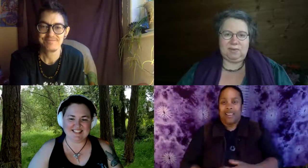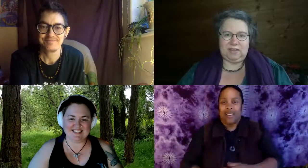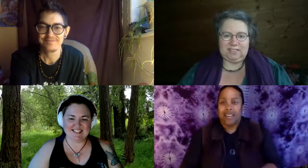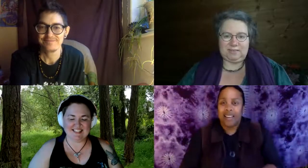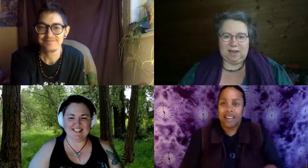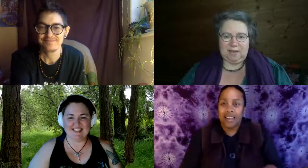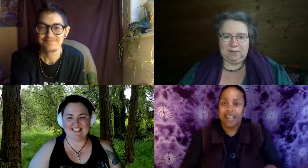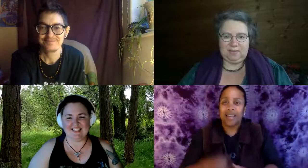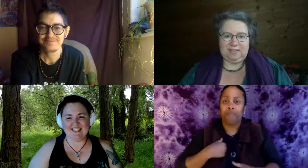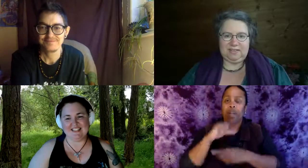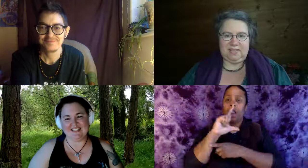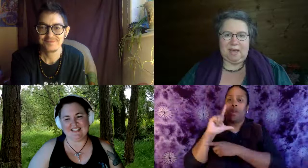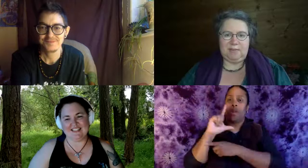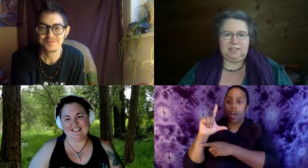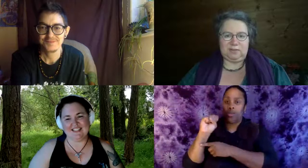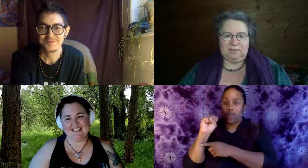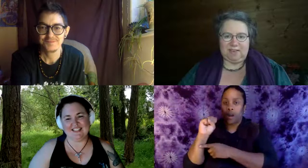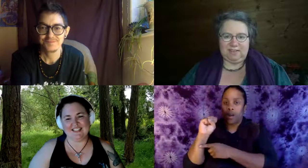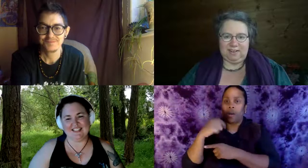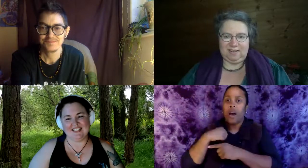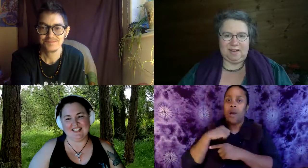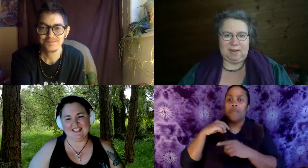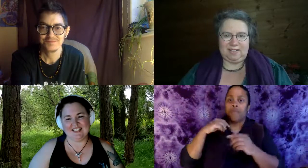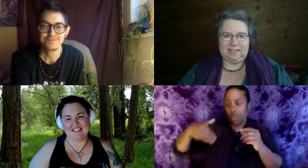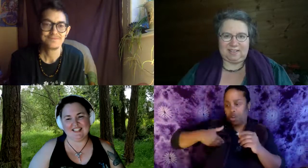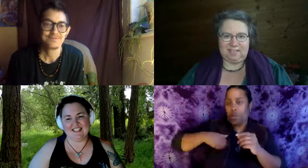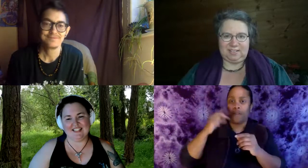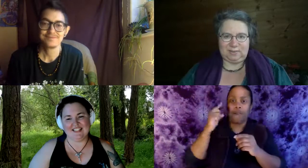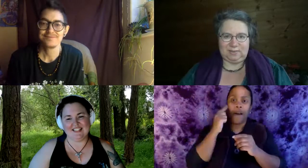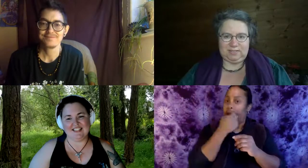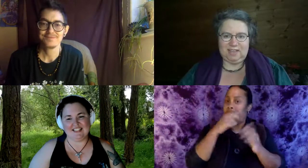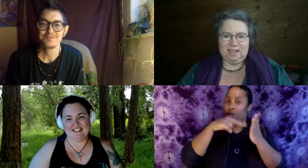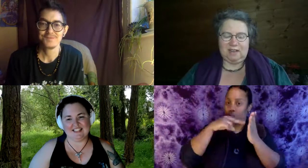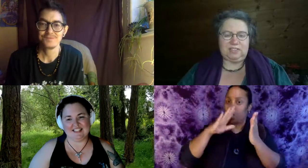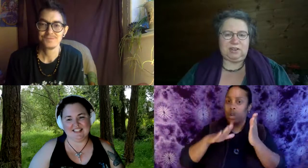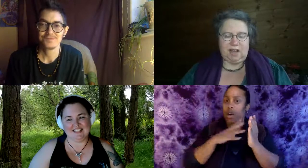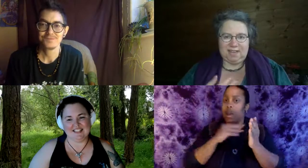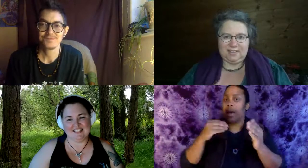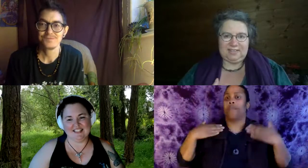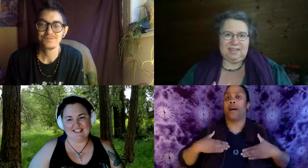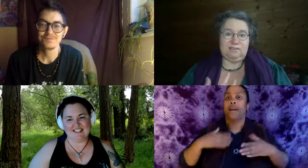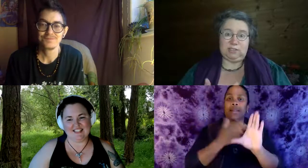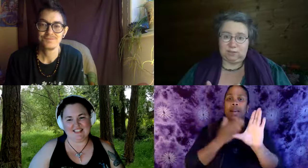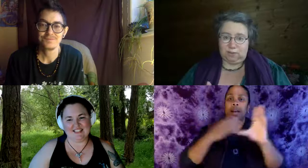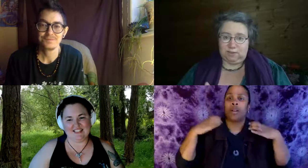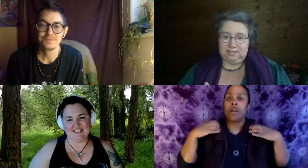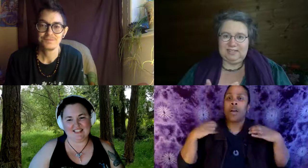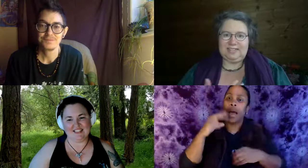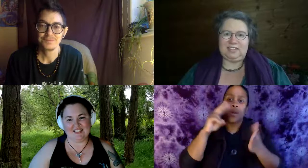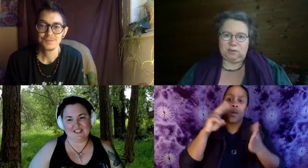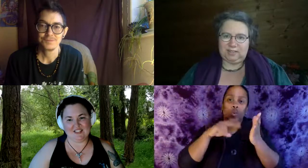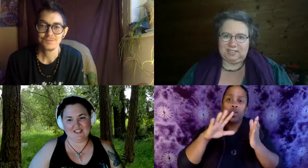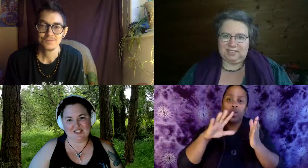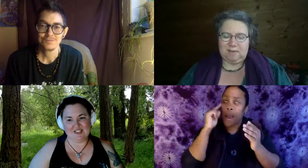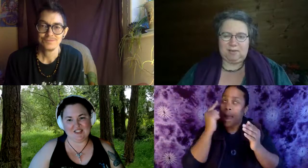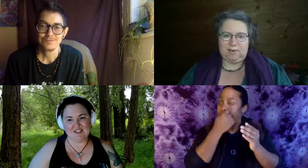And I'm Laureli Shimayo. I'm an intuitive eye reader and a body psychology coach. I read your eyes, read your soul to